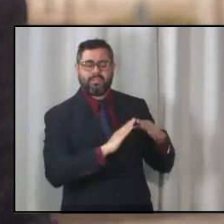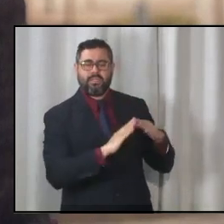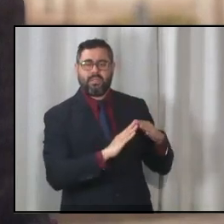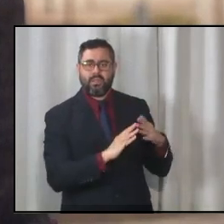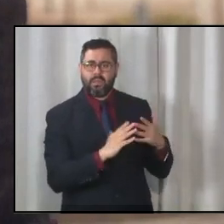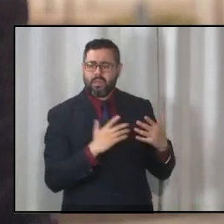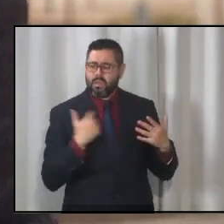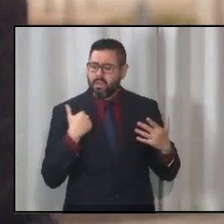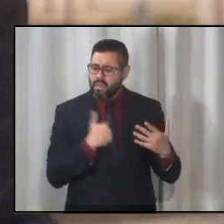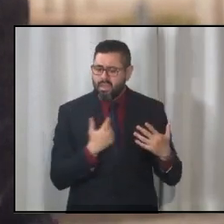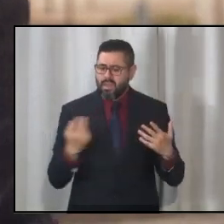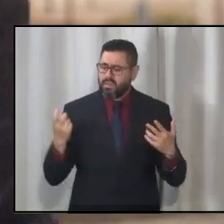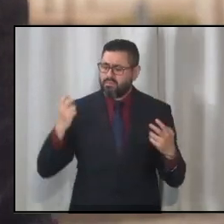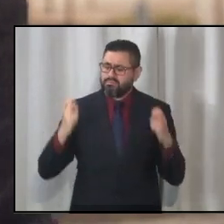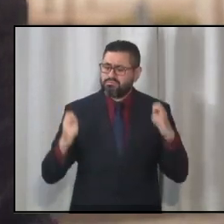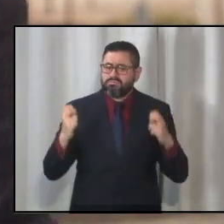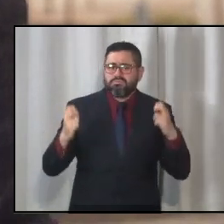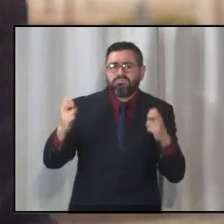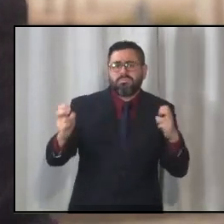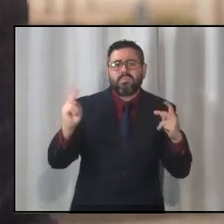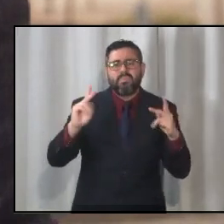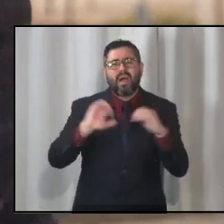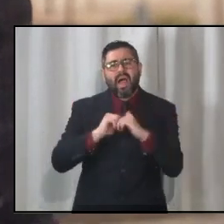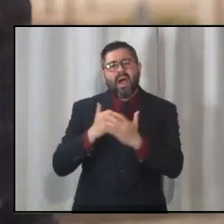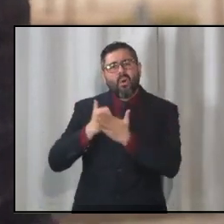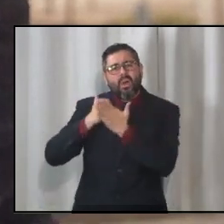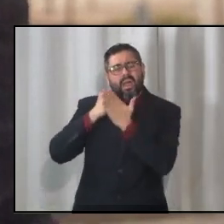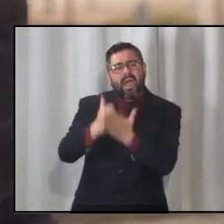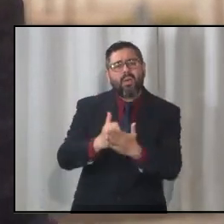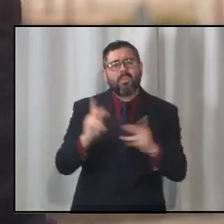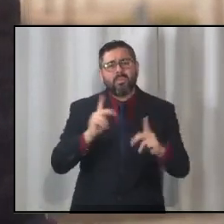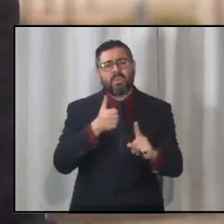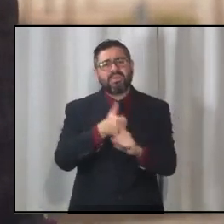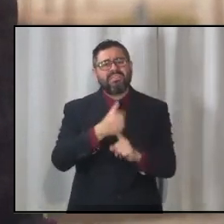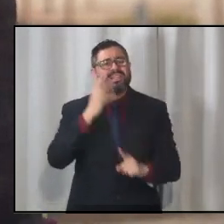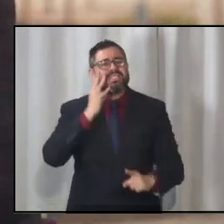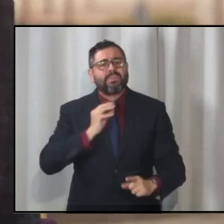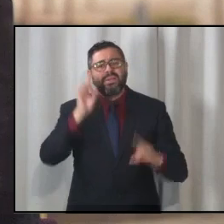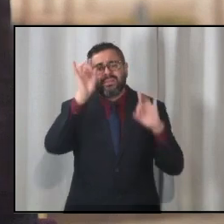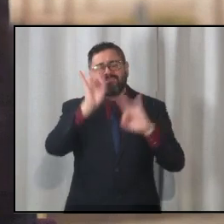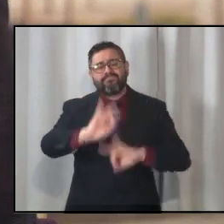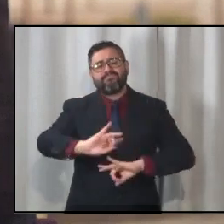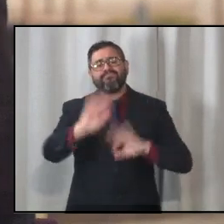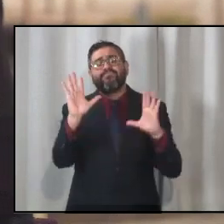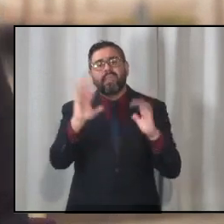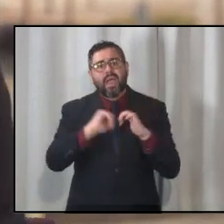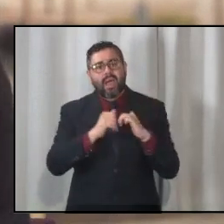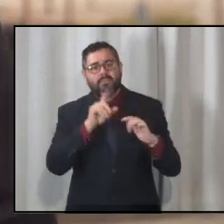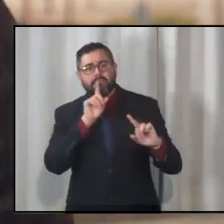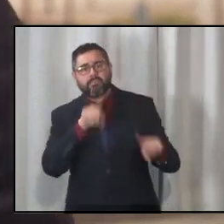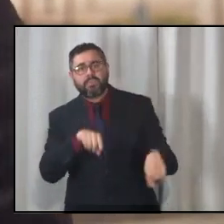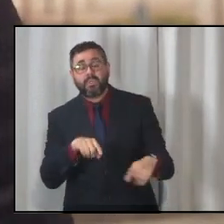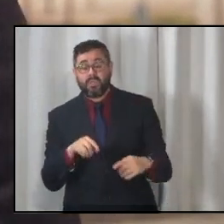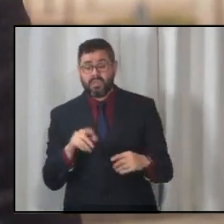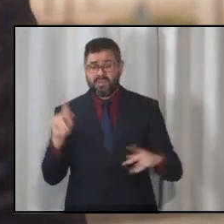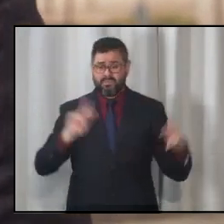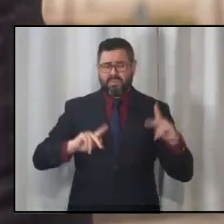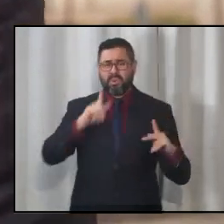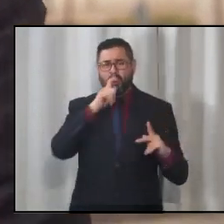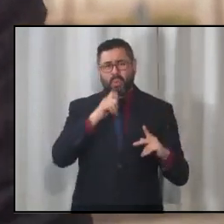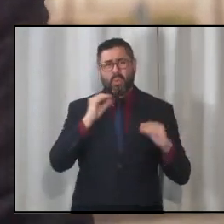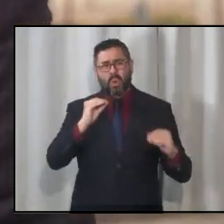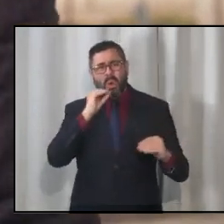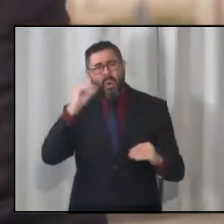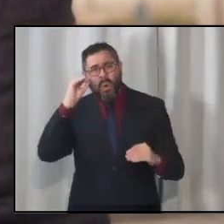we as a community can best serve those in crisis right now. We want to make sure our residents who are sleeping in tents and cars and sometimes